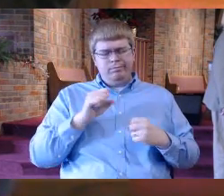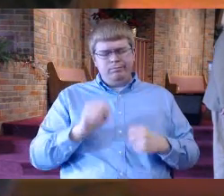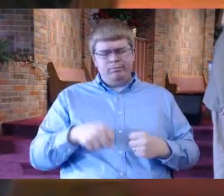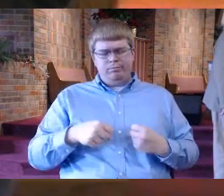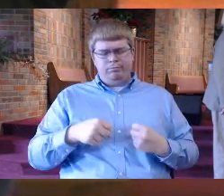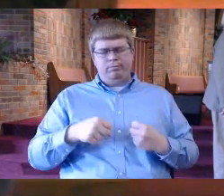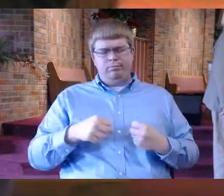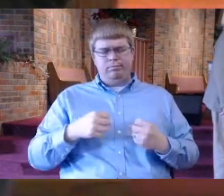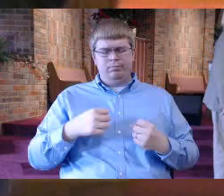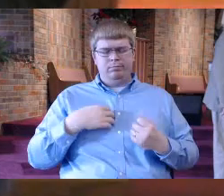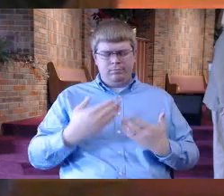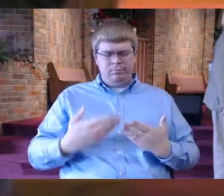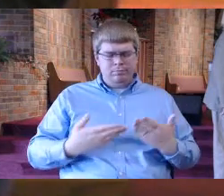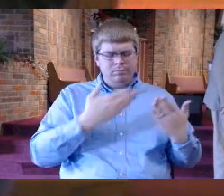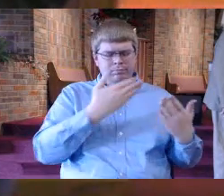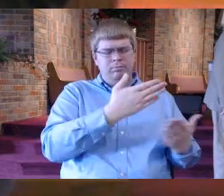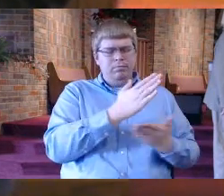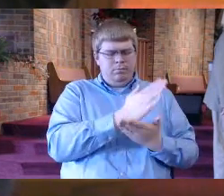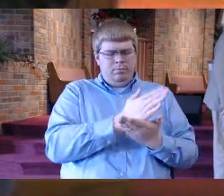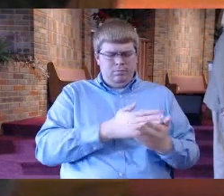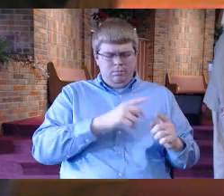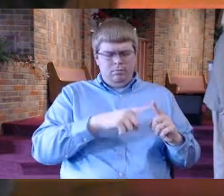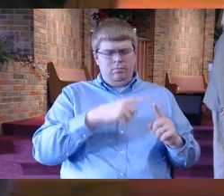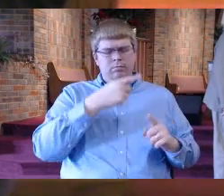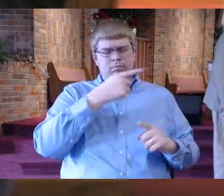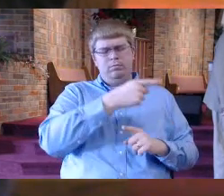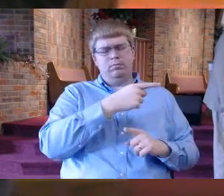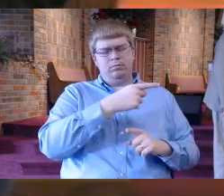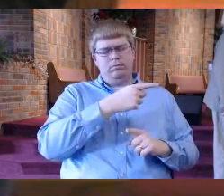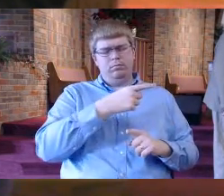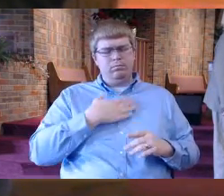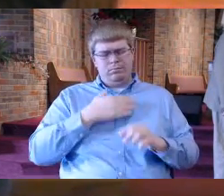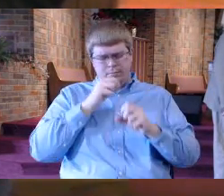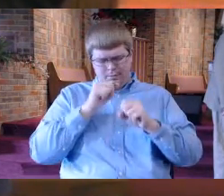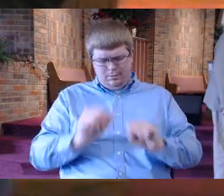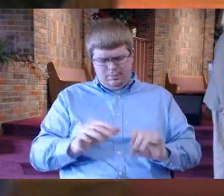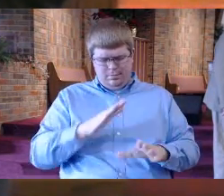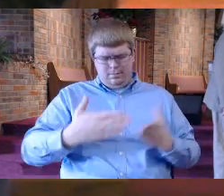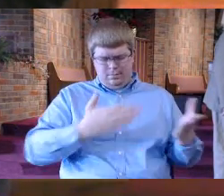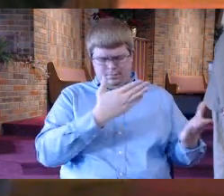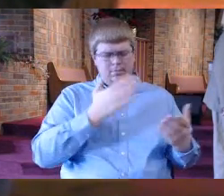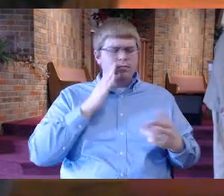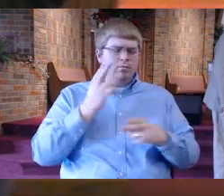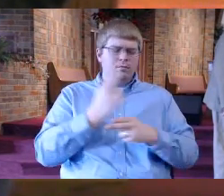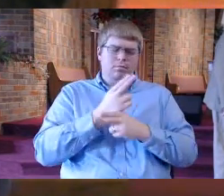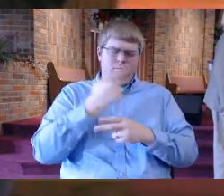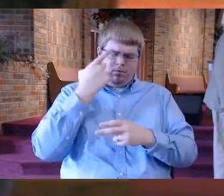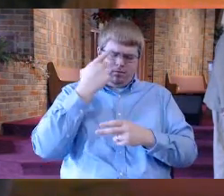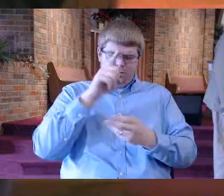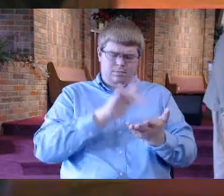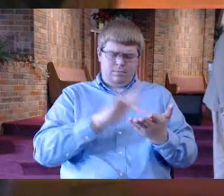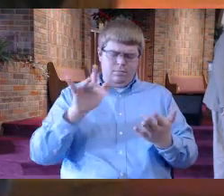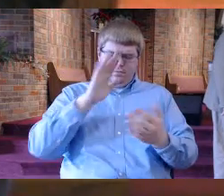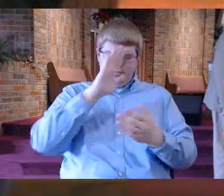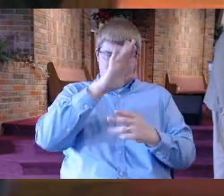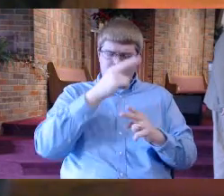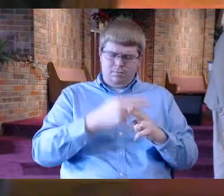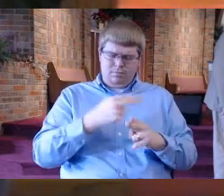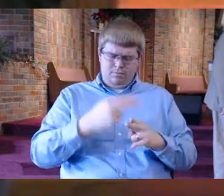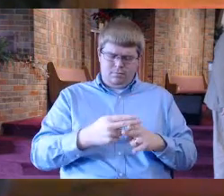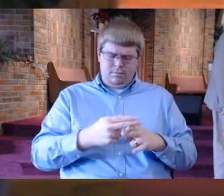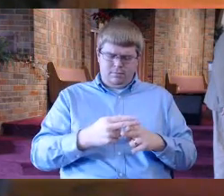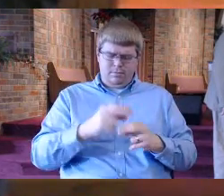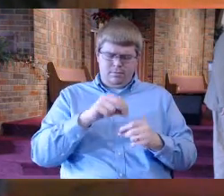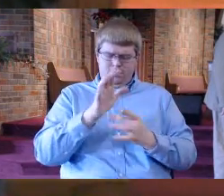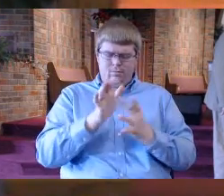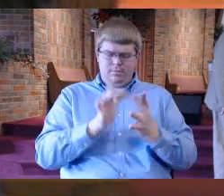to lay by in store. We pray that you will bless this offering, that it be used to glorify your name. In Jesus' name we